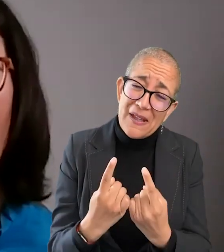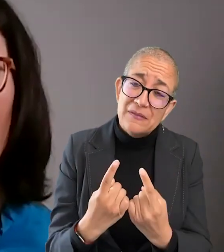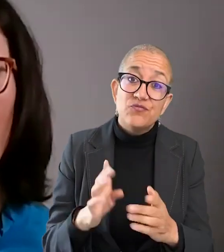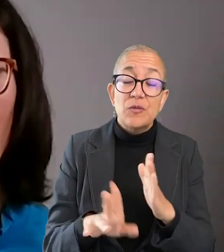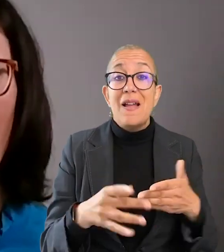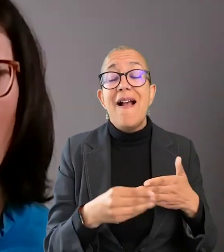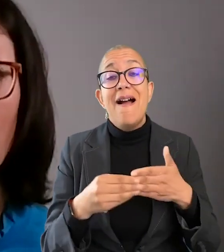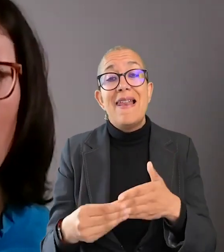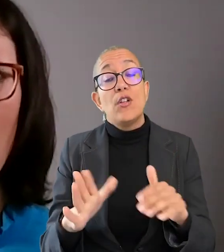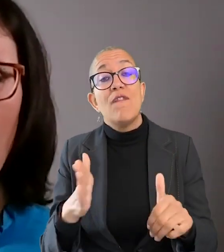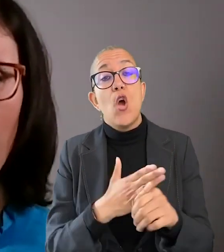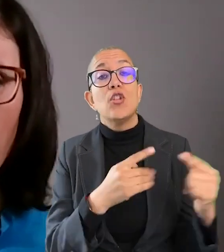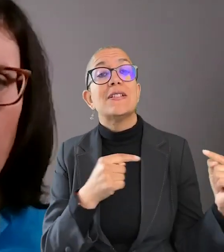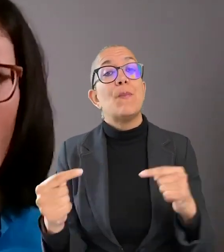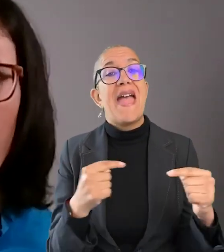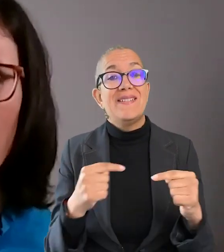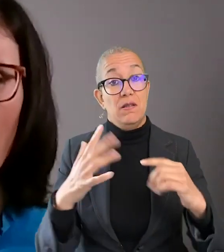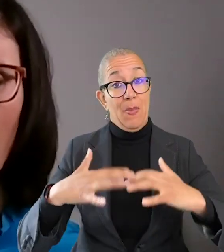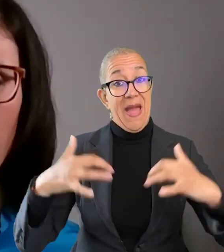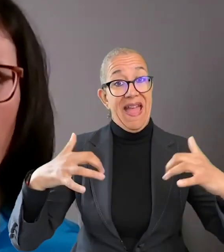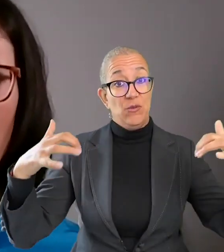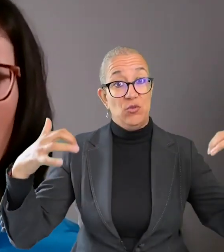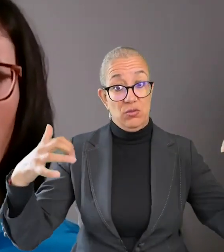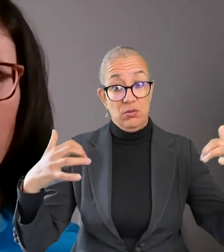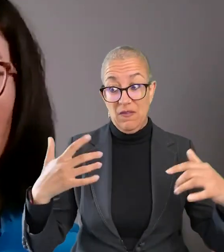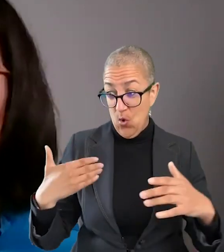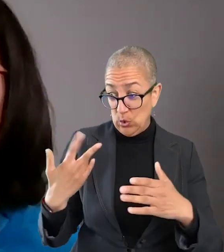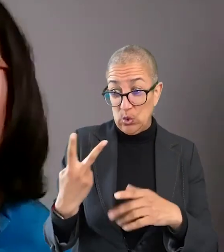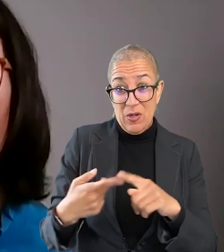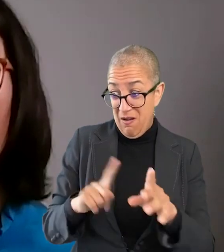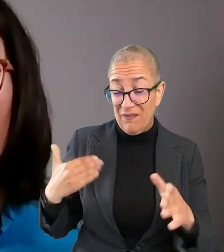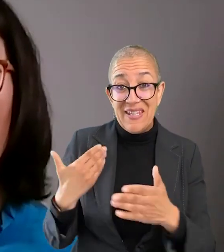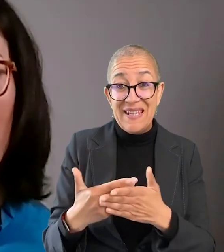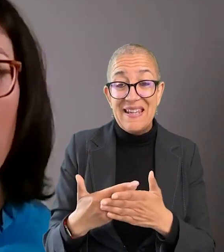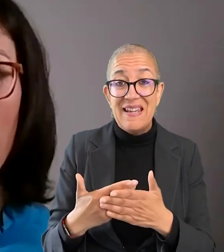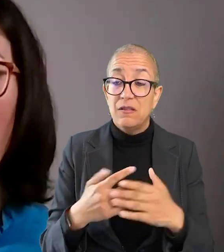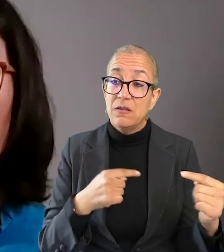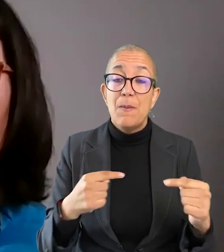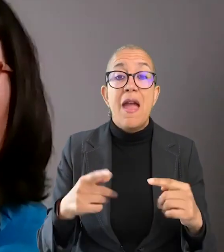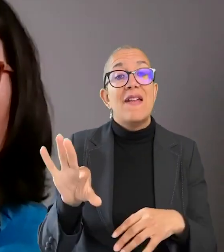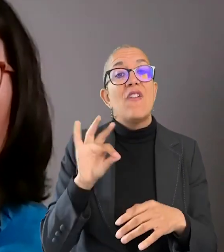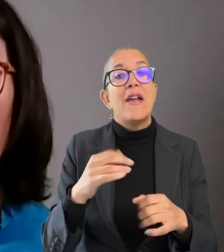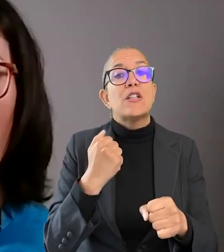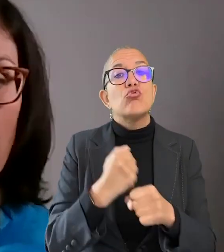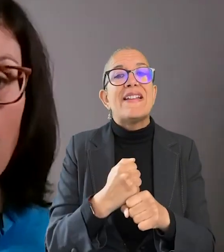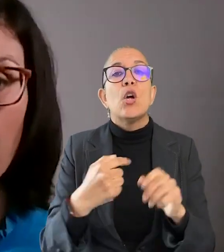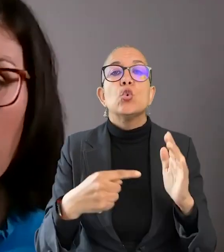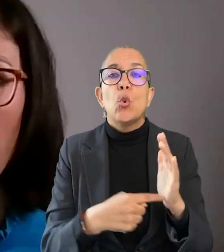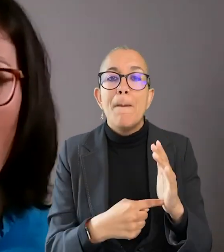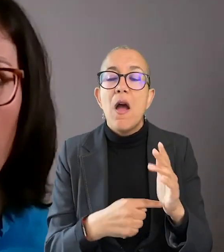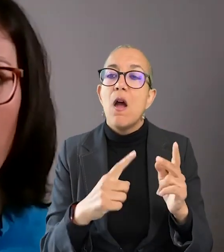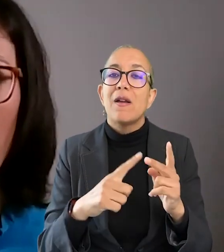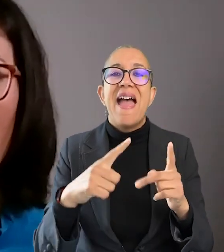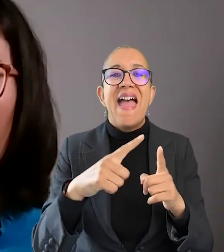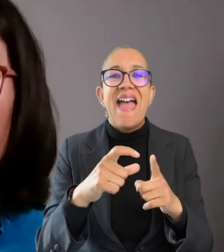the first debate on the floor of the House in 2.5 years on climate change, and invited Greta Thunberg with Ed Miliband and Caroline Lucas